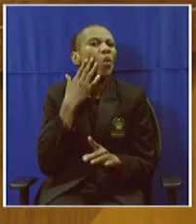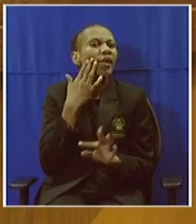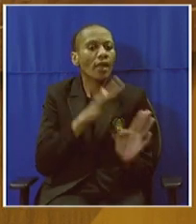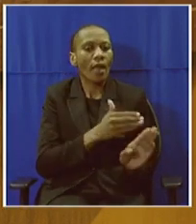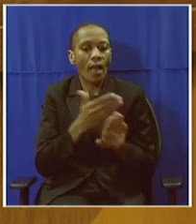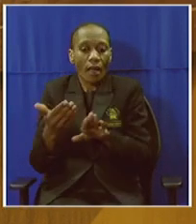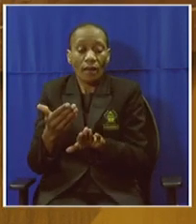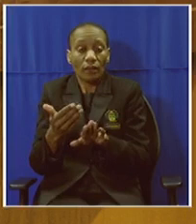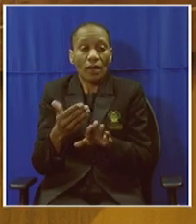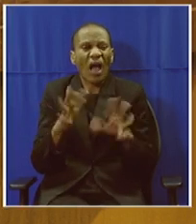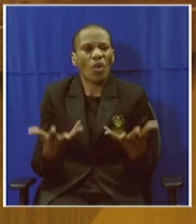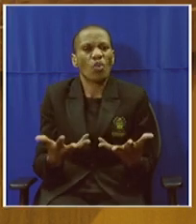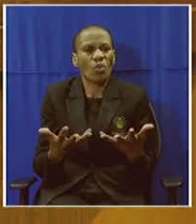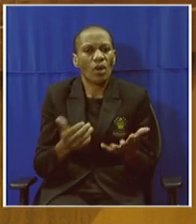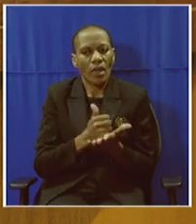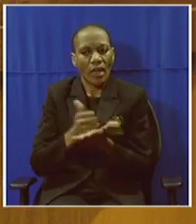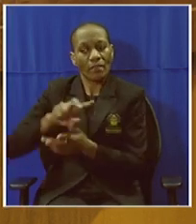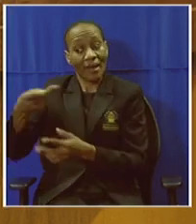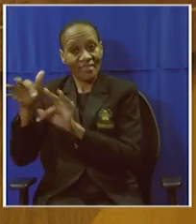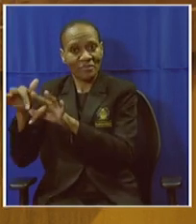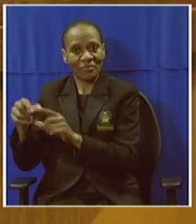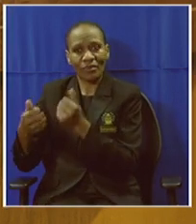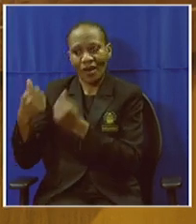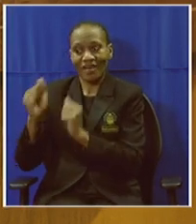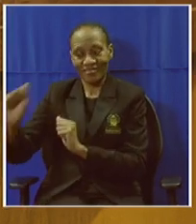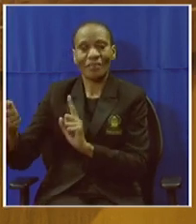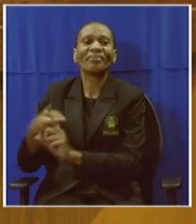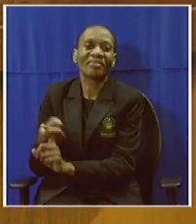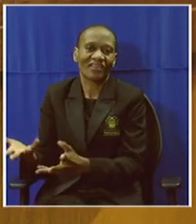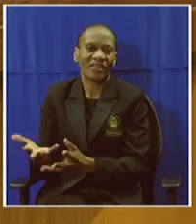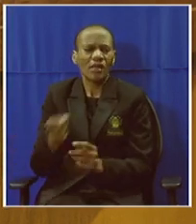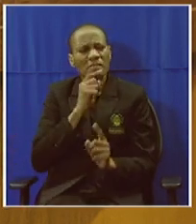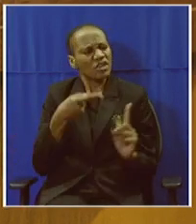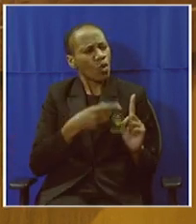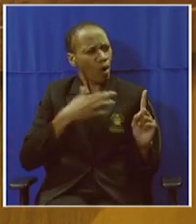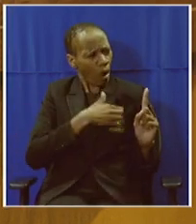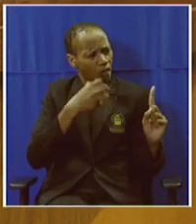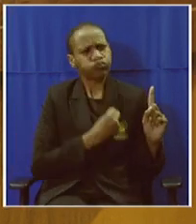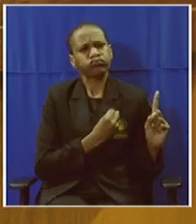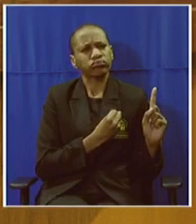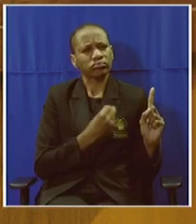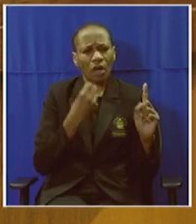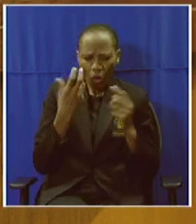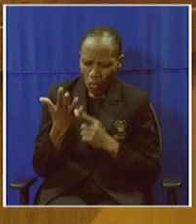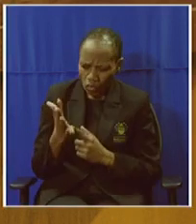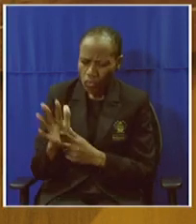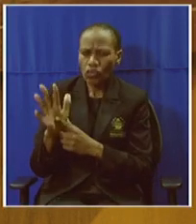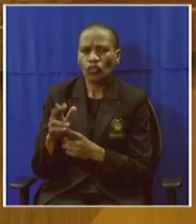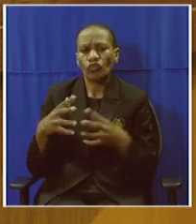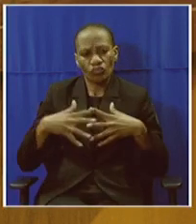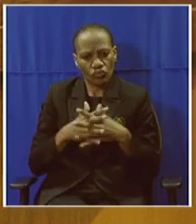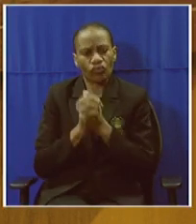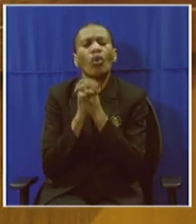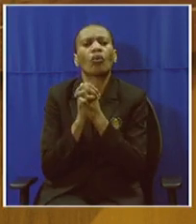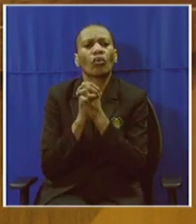crash. It comes as no surprise that her last act was an act of bravery, kindness, and Ubuntu.